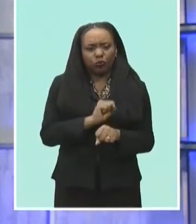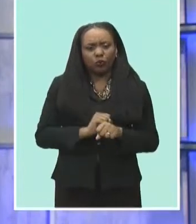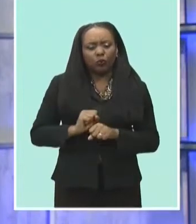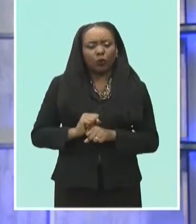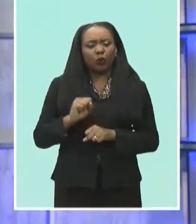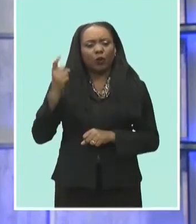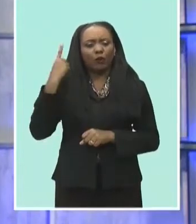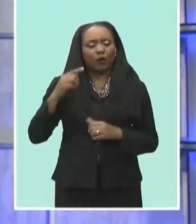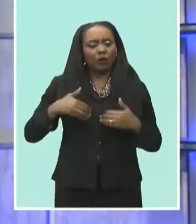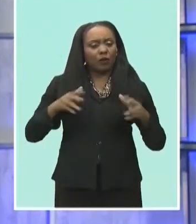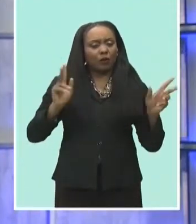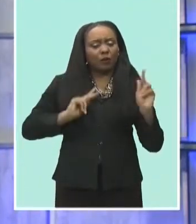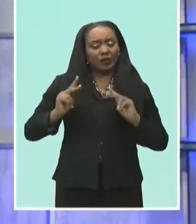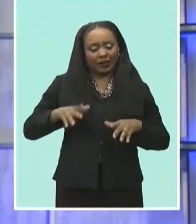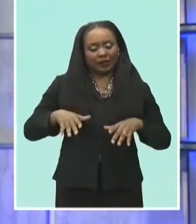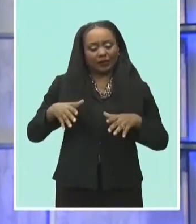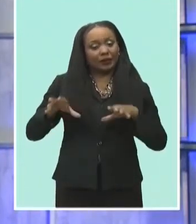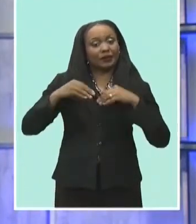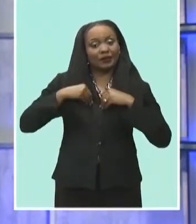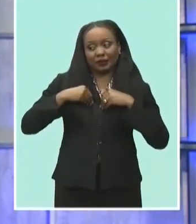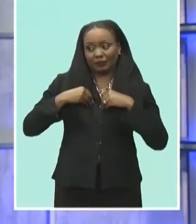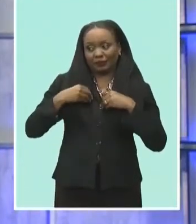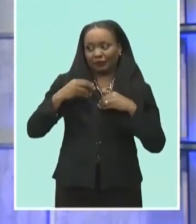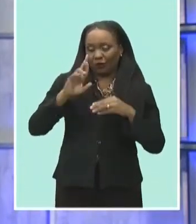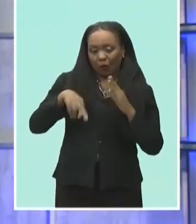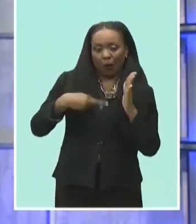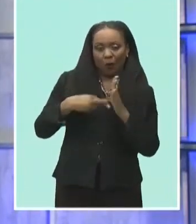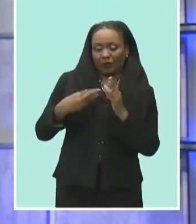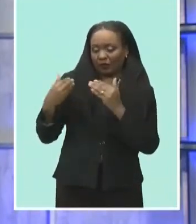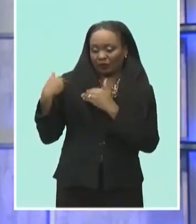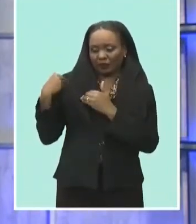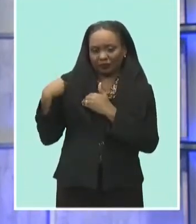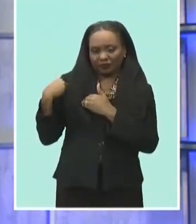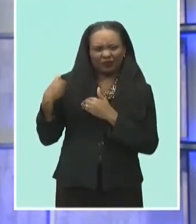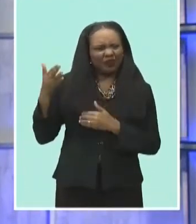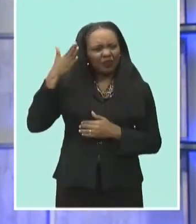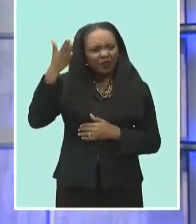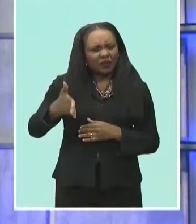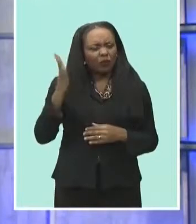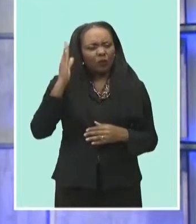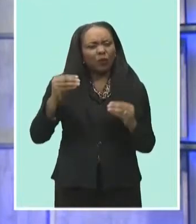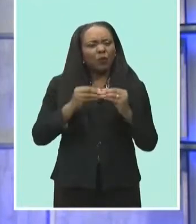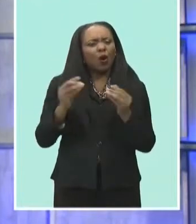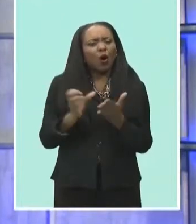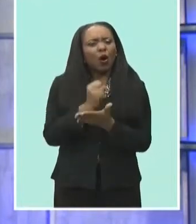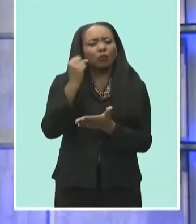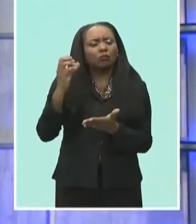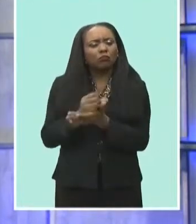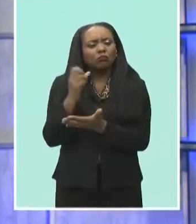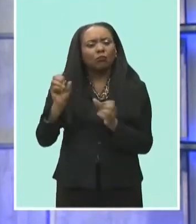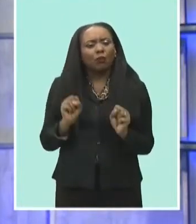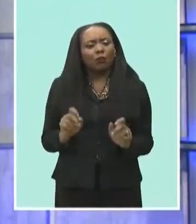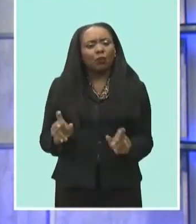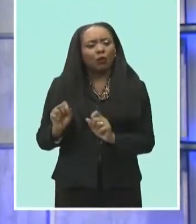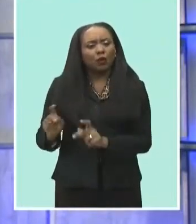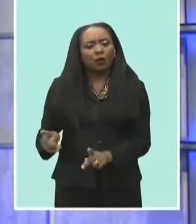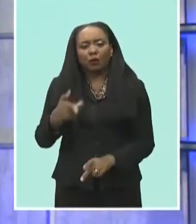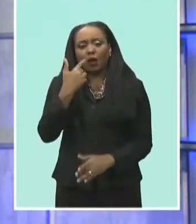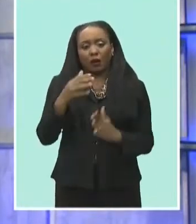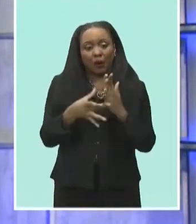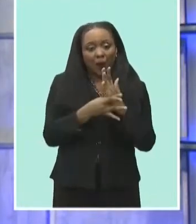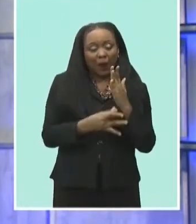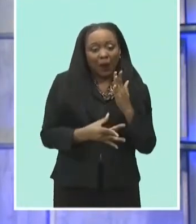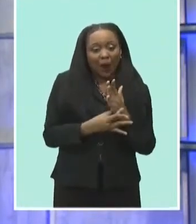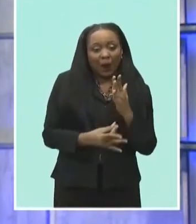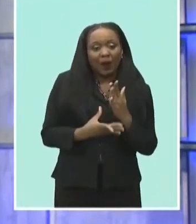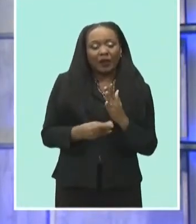to assume critical roles. President Granger noted that in the future, greater opportunities due to oil production and policies of the Green State